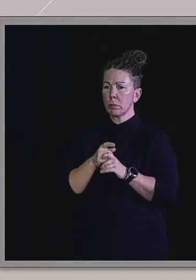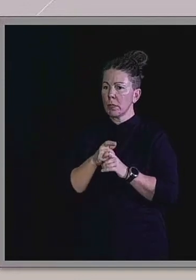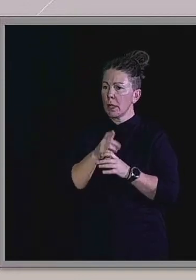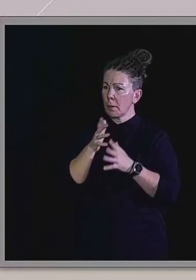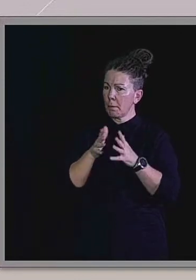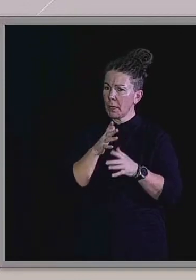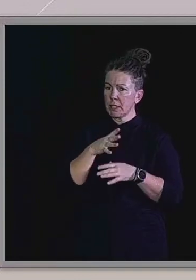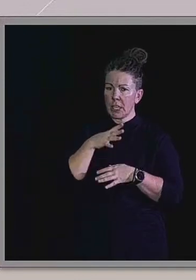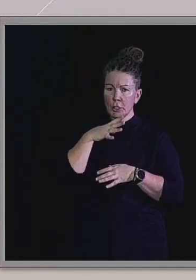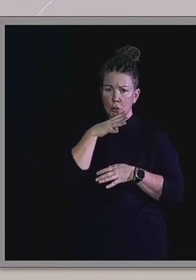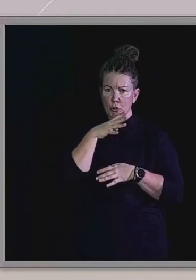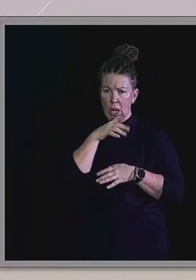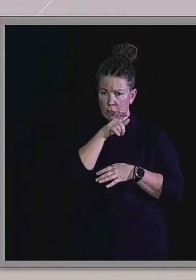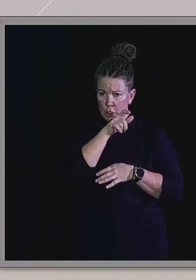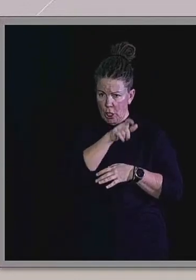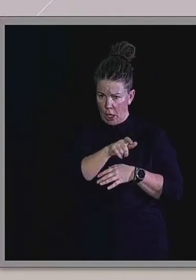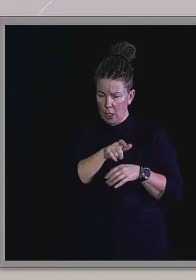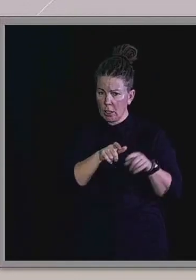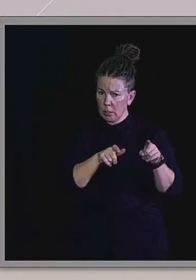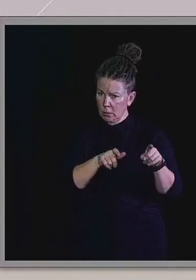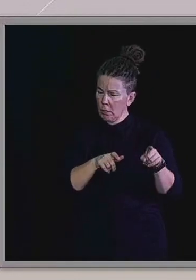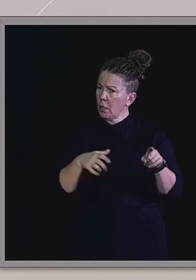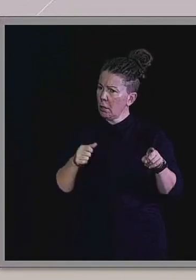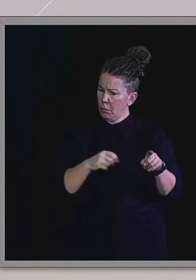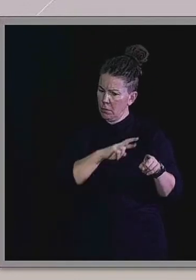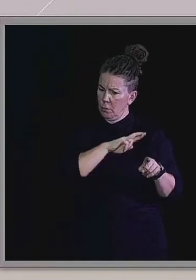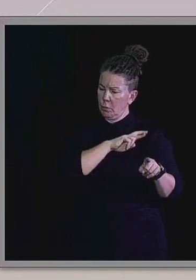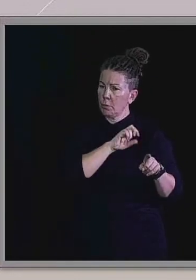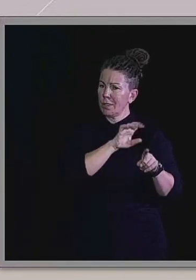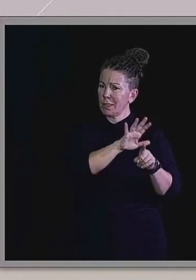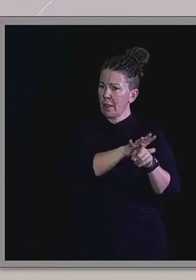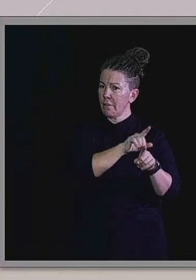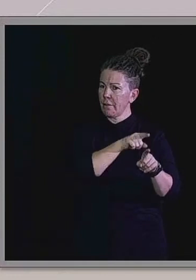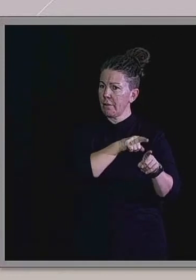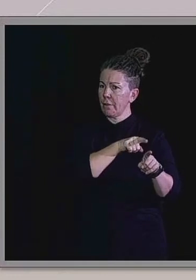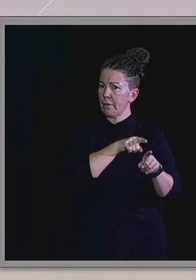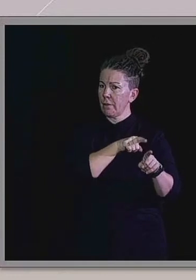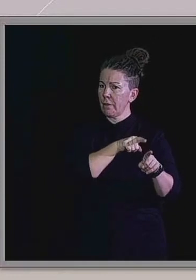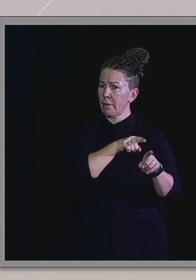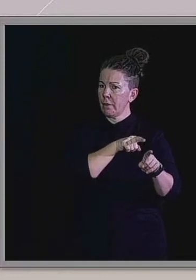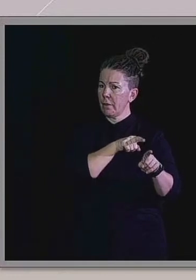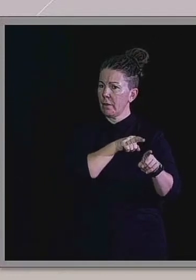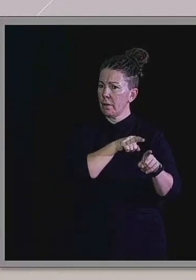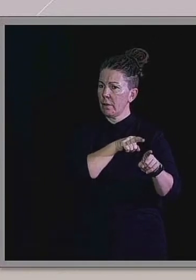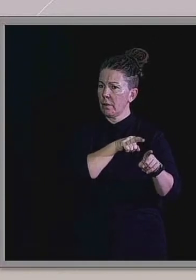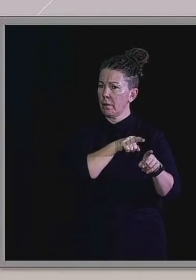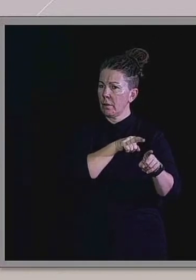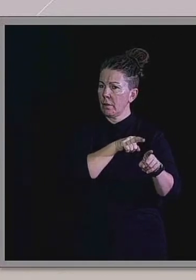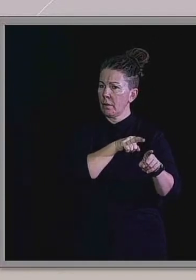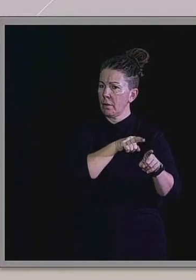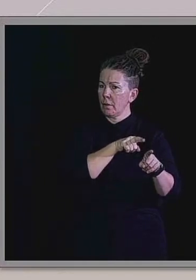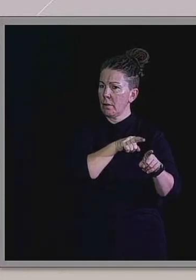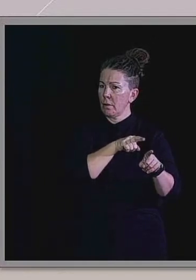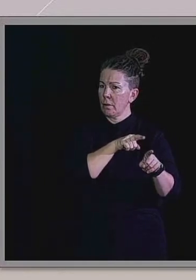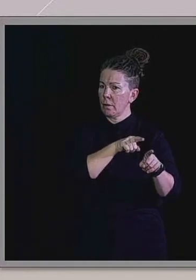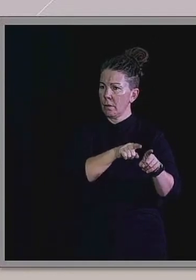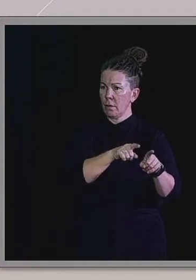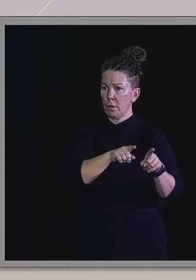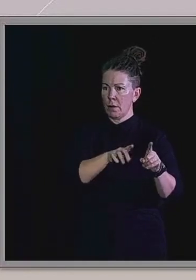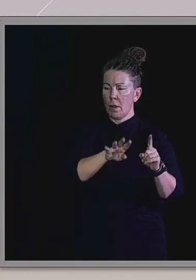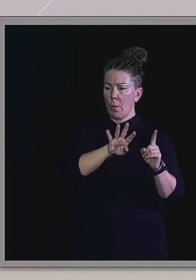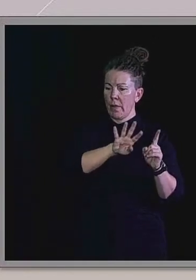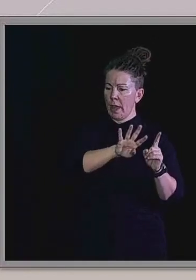all responsibility for his, at that time, where the men's led all of